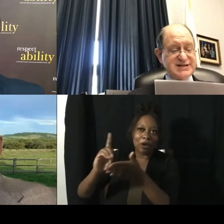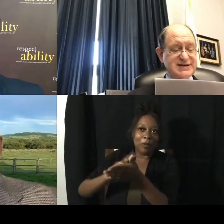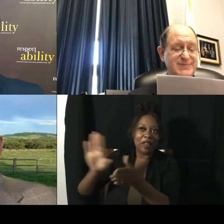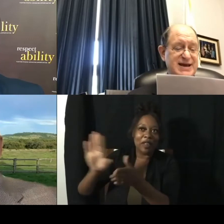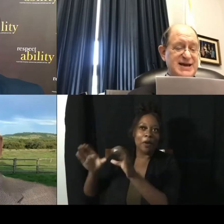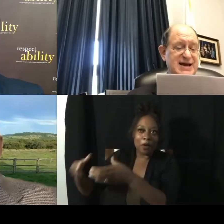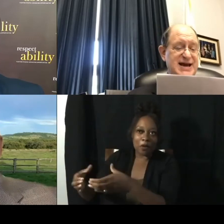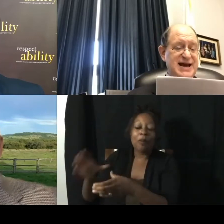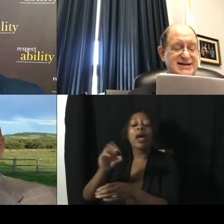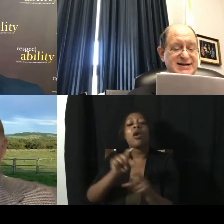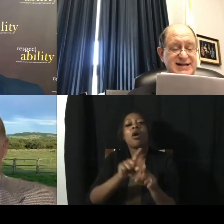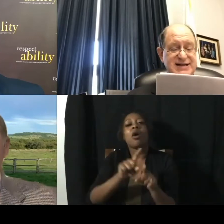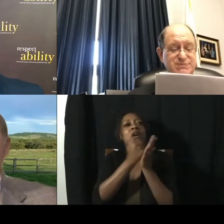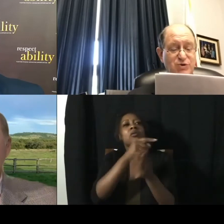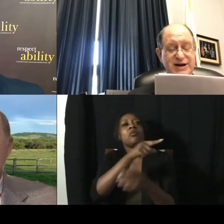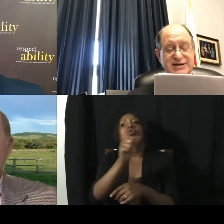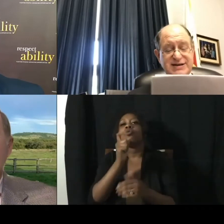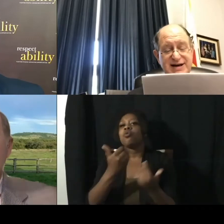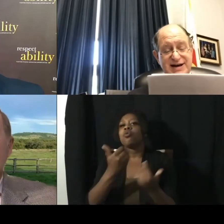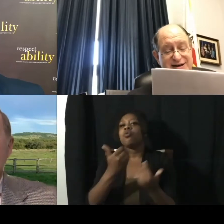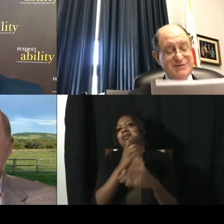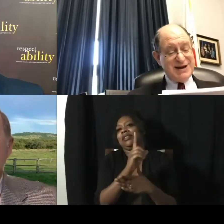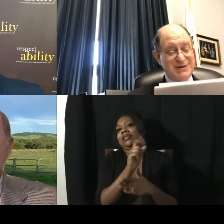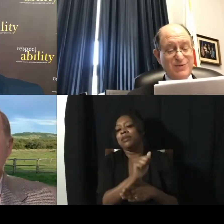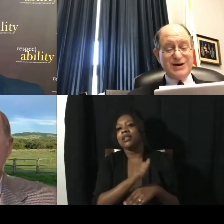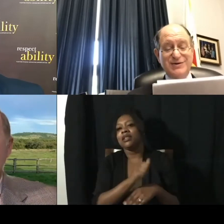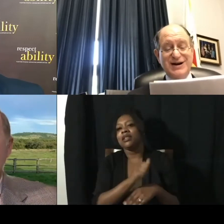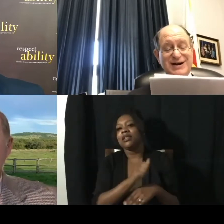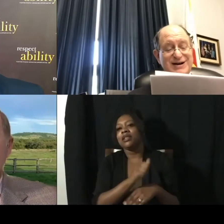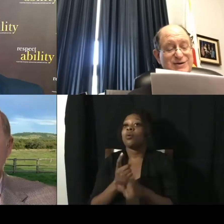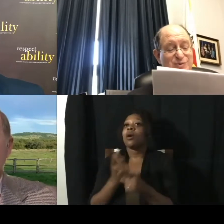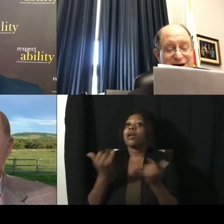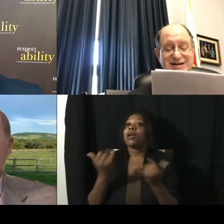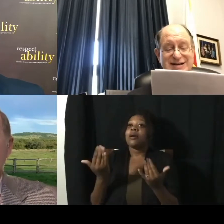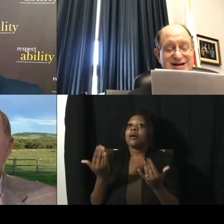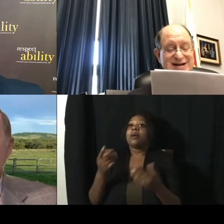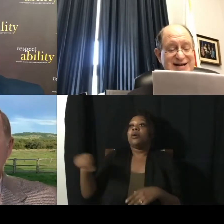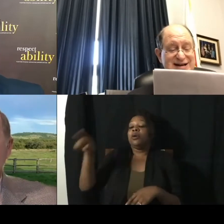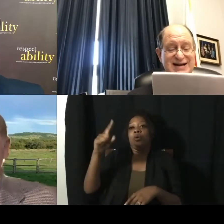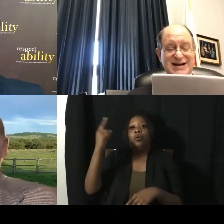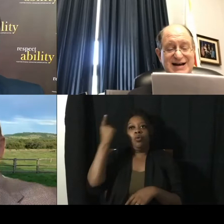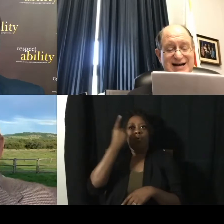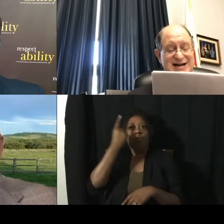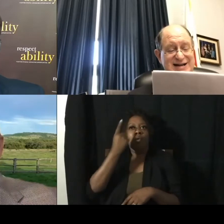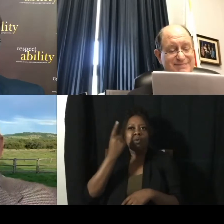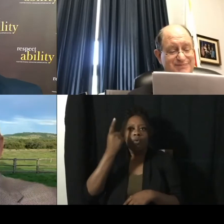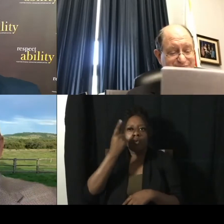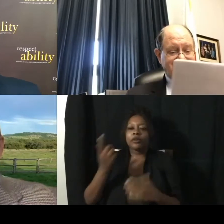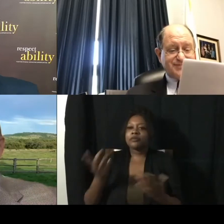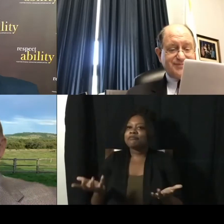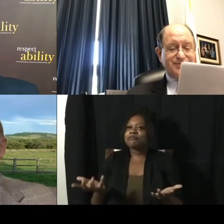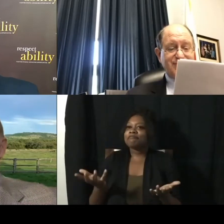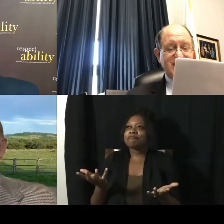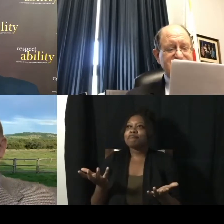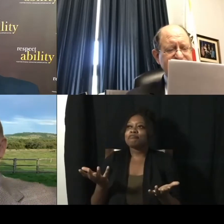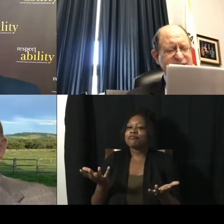disabilities. At this point, you may be wondering what the